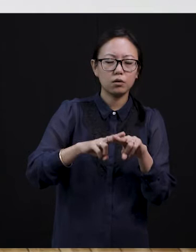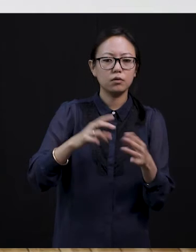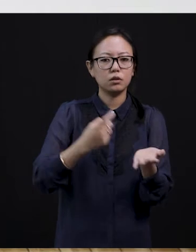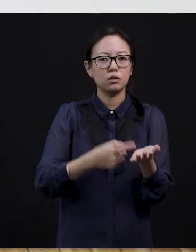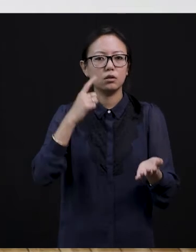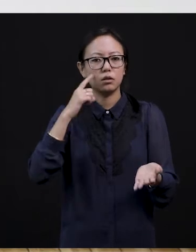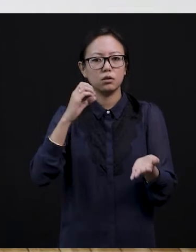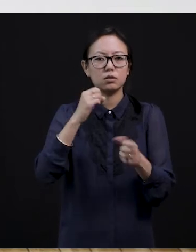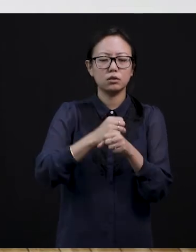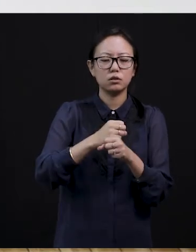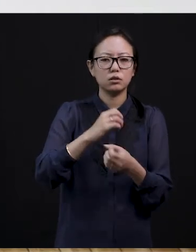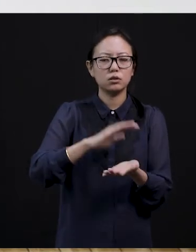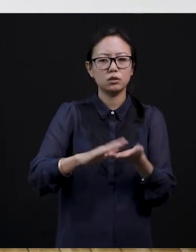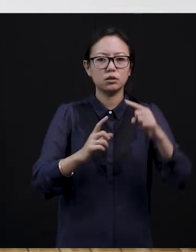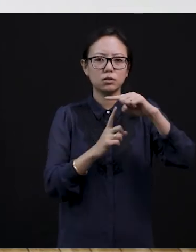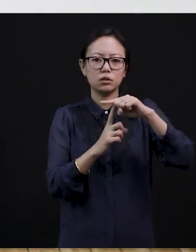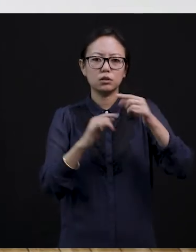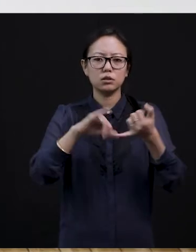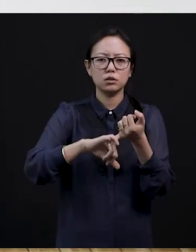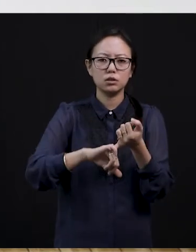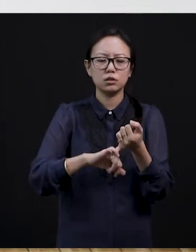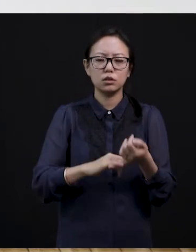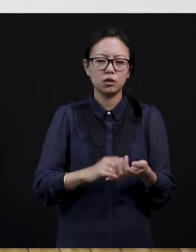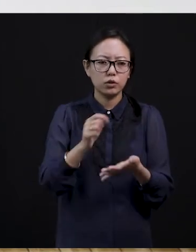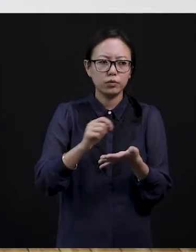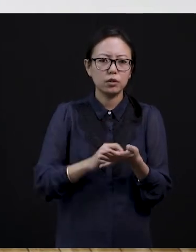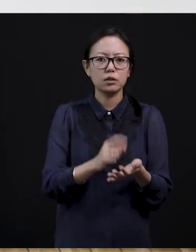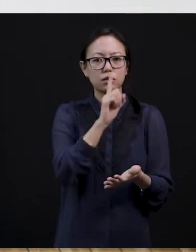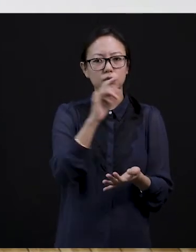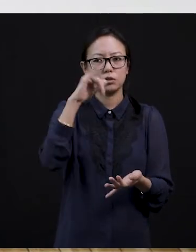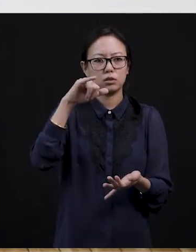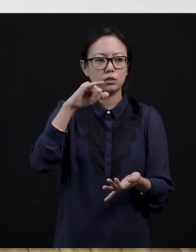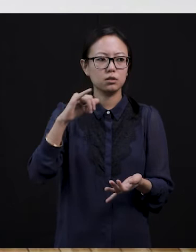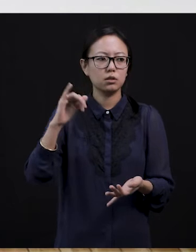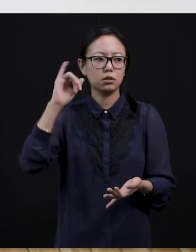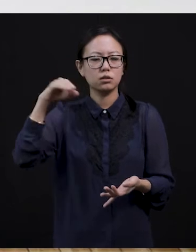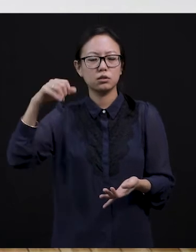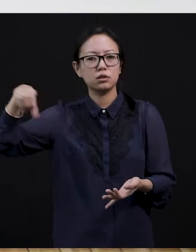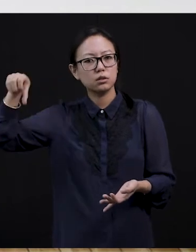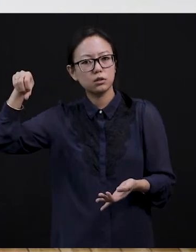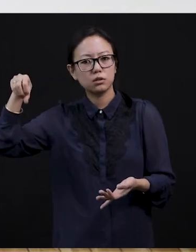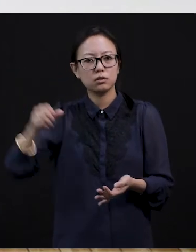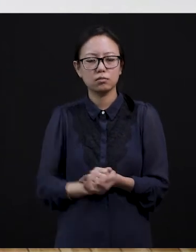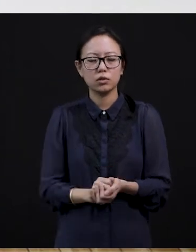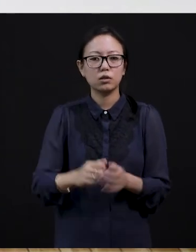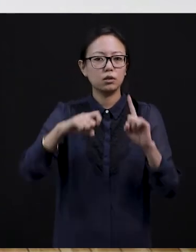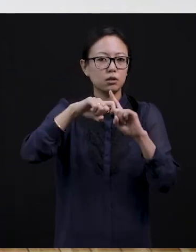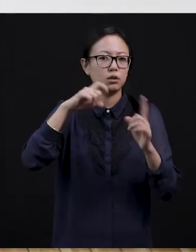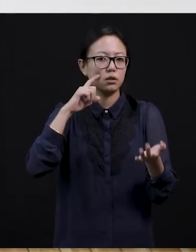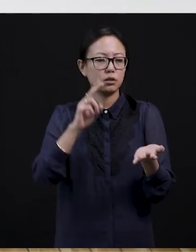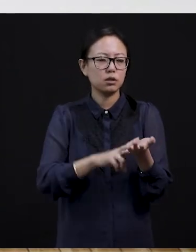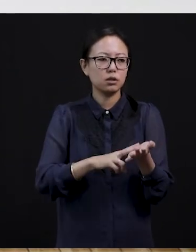law in 1689, and the king and the queen who signed was William and Mary. So they were